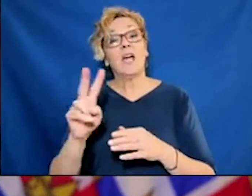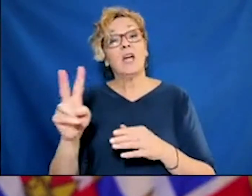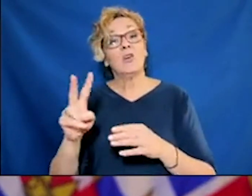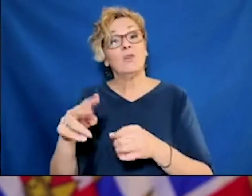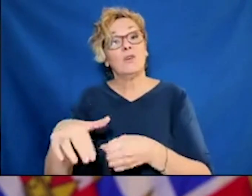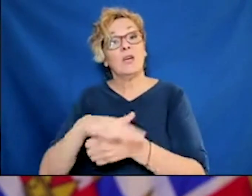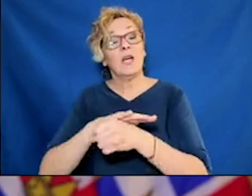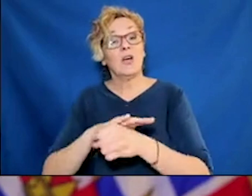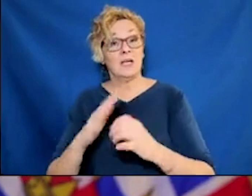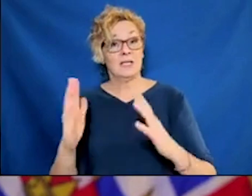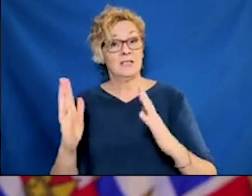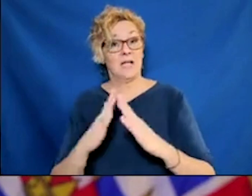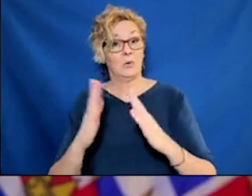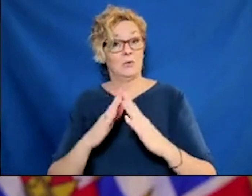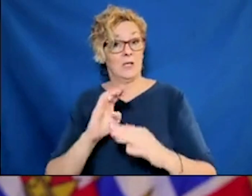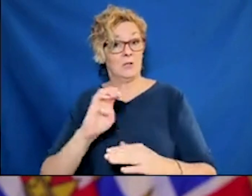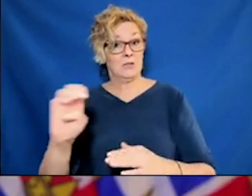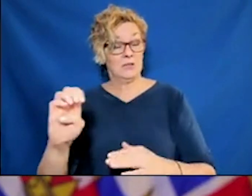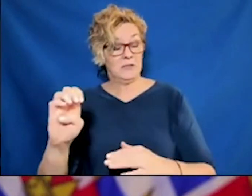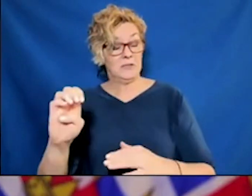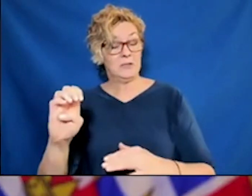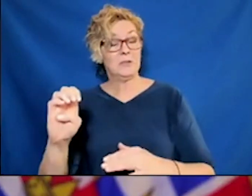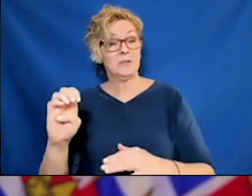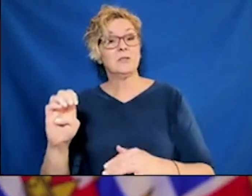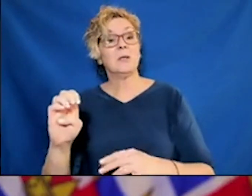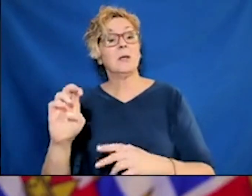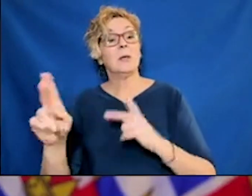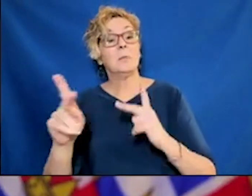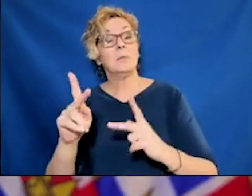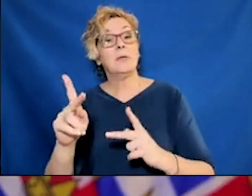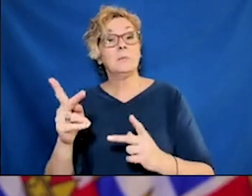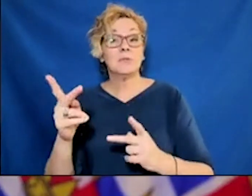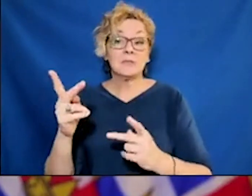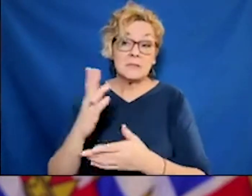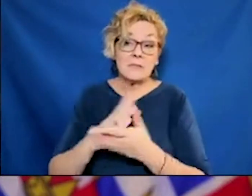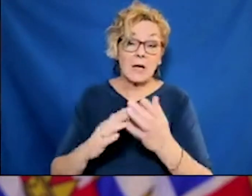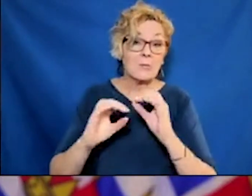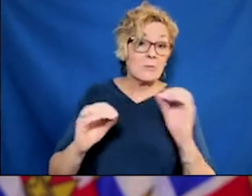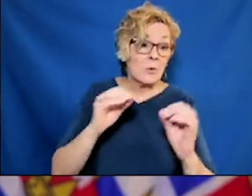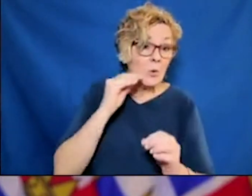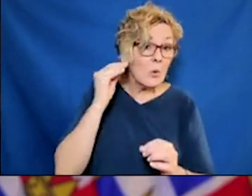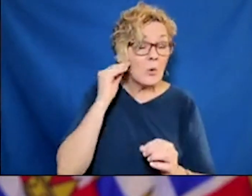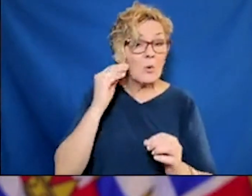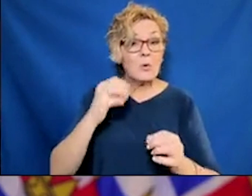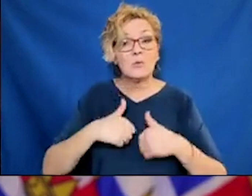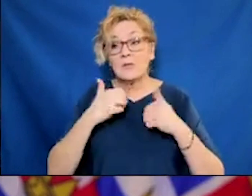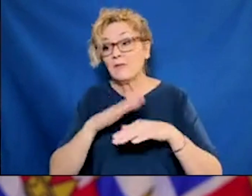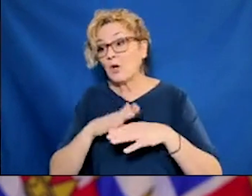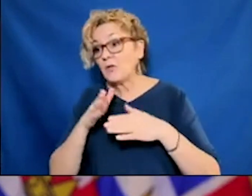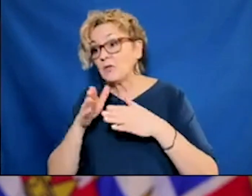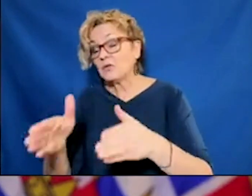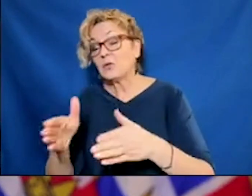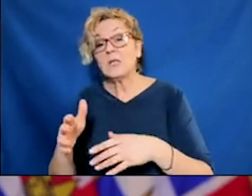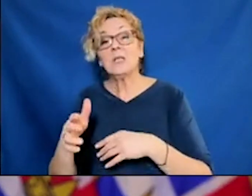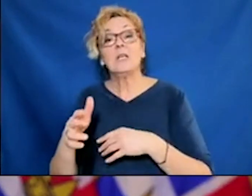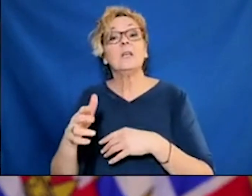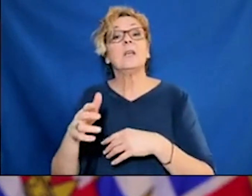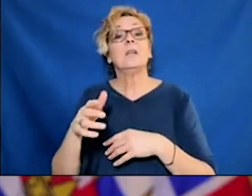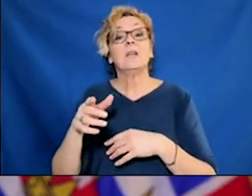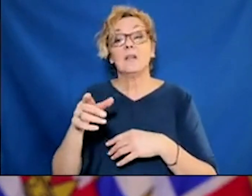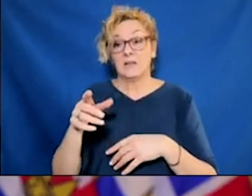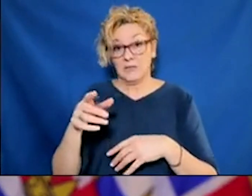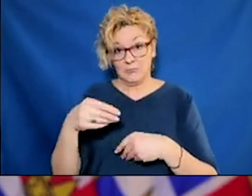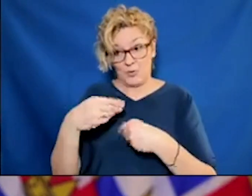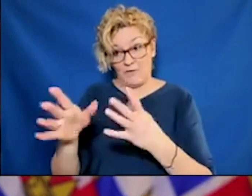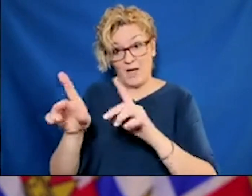later, and we need to have the result as best we can then, right then and there. There's been some challenges in using it